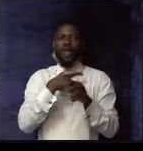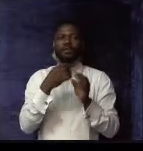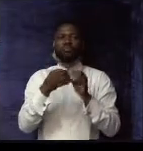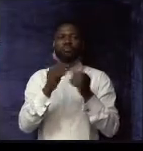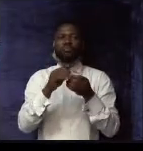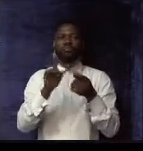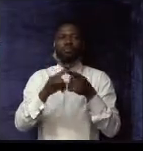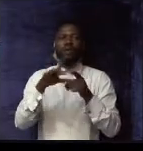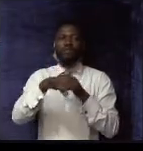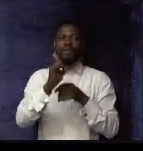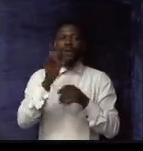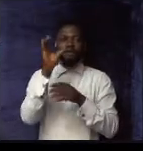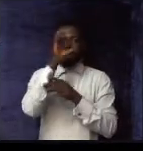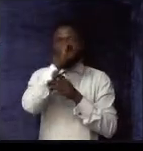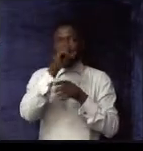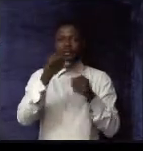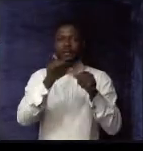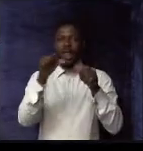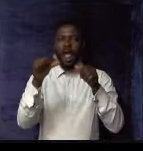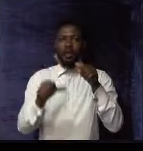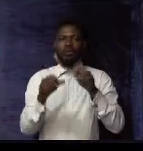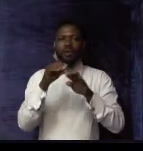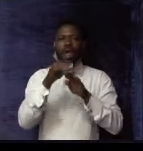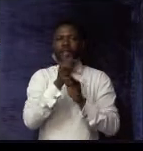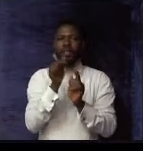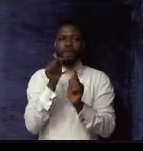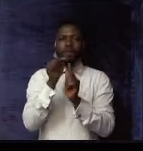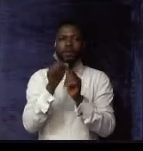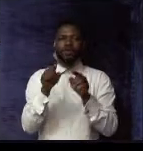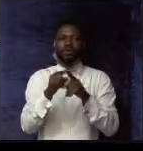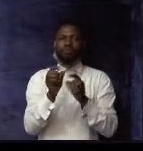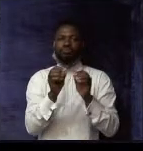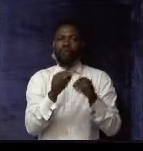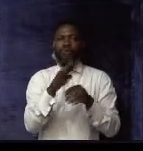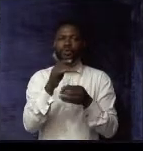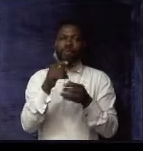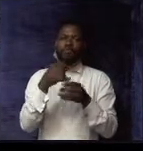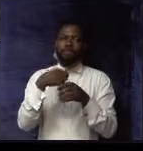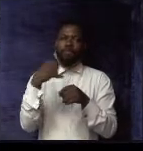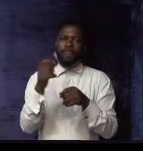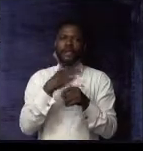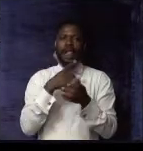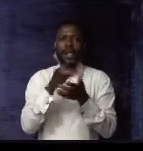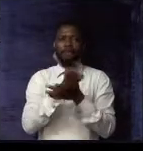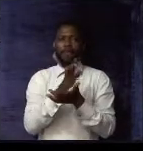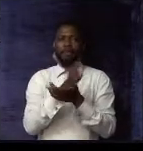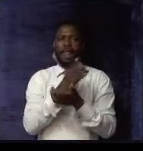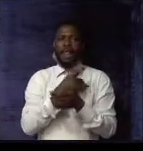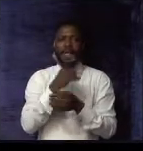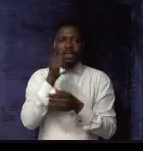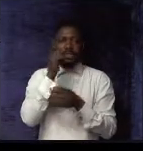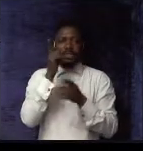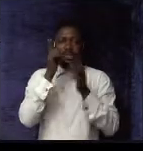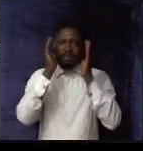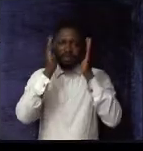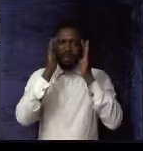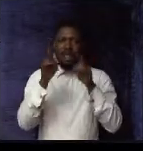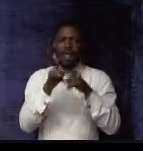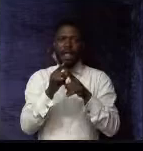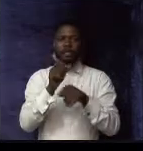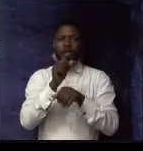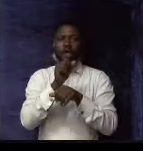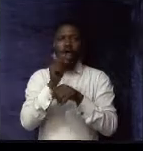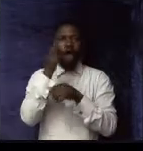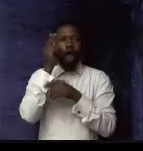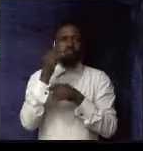you should be able to find missing angles at a point. So drop your pens and drop your papers and listen attentively